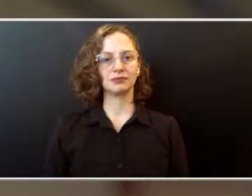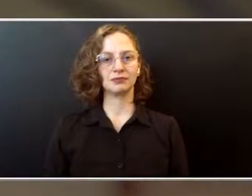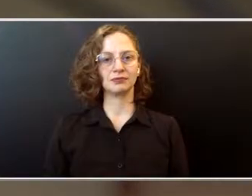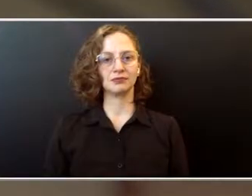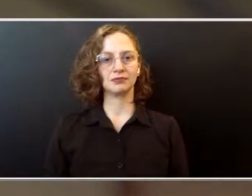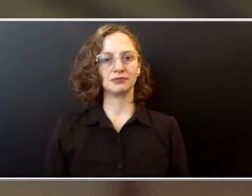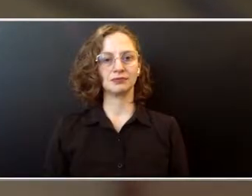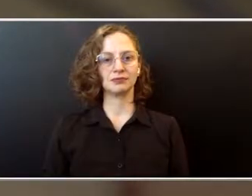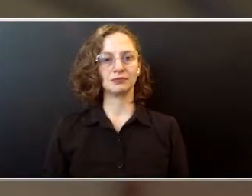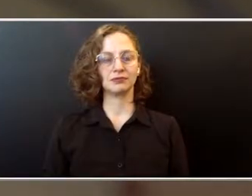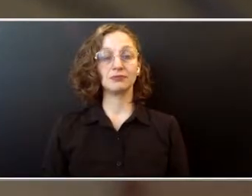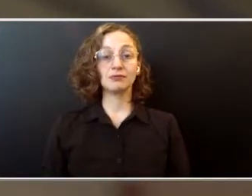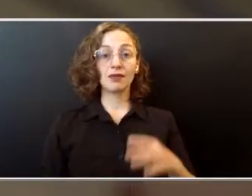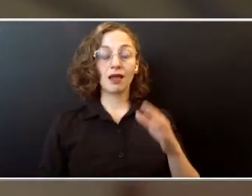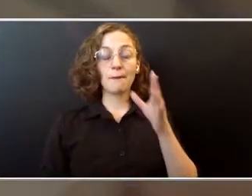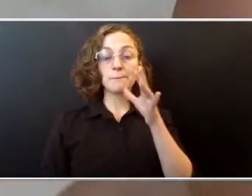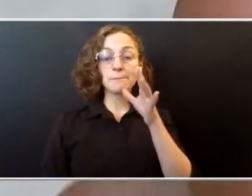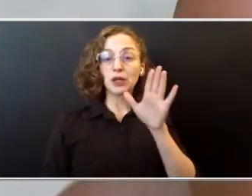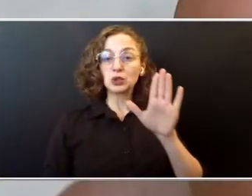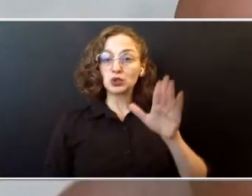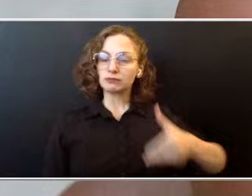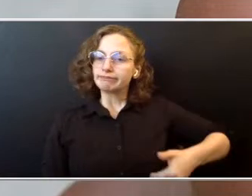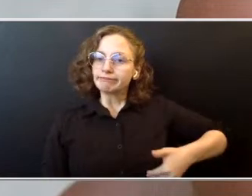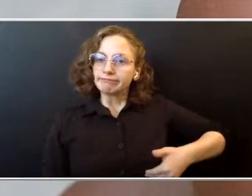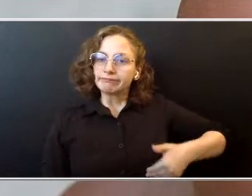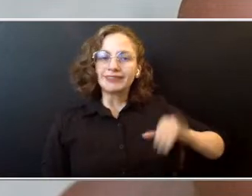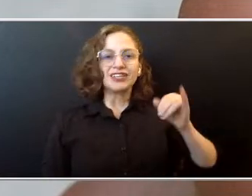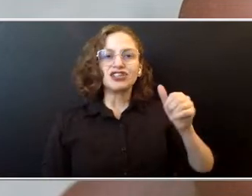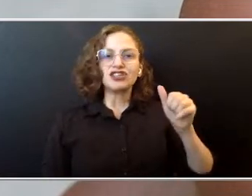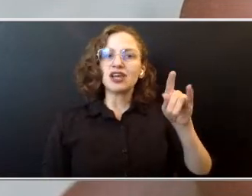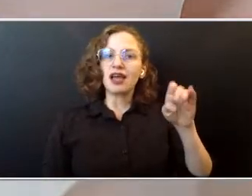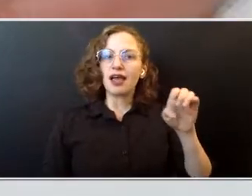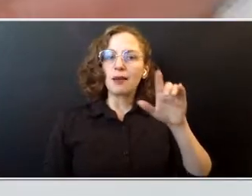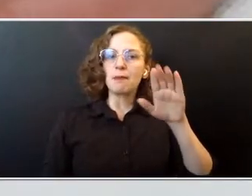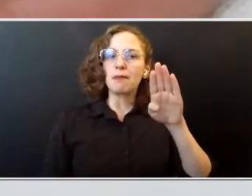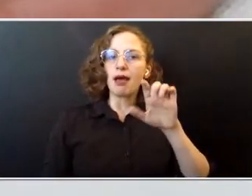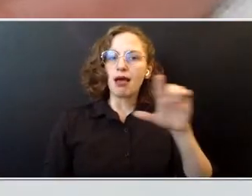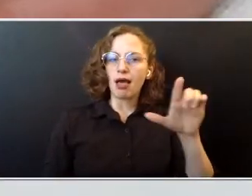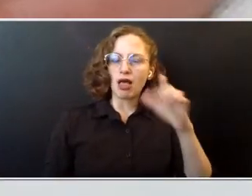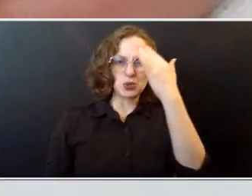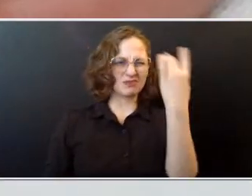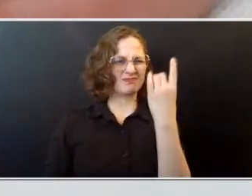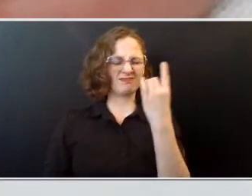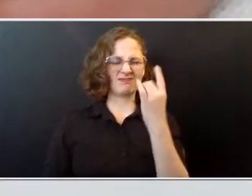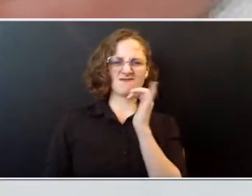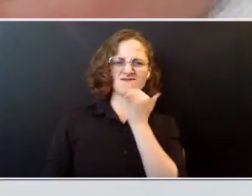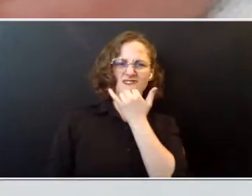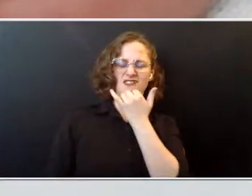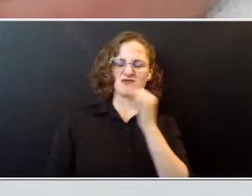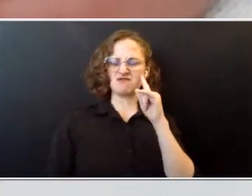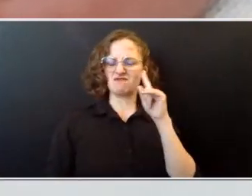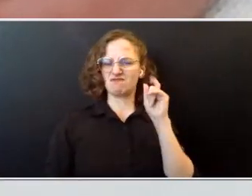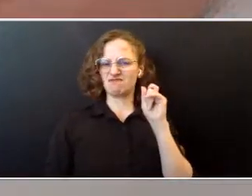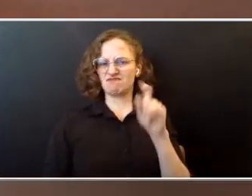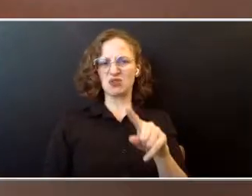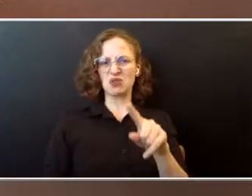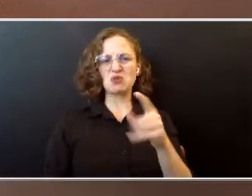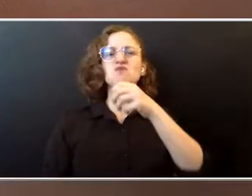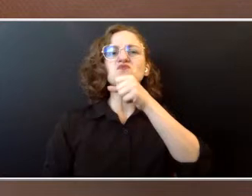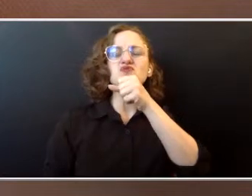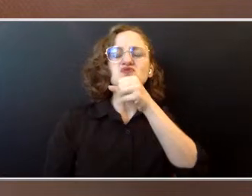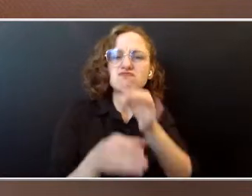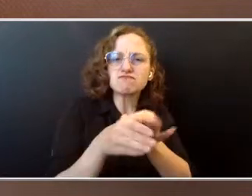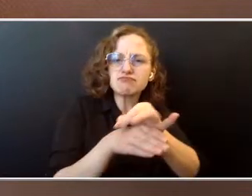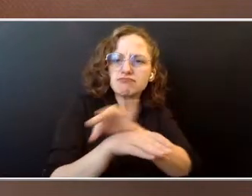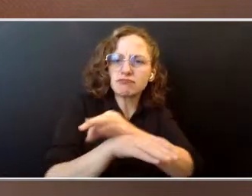A mother's intuition. Jade Bell knew something was wrong when she spotted these orange bumps and rashes appearing all over her daughter.